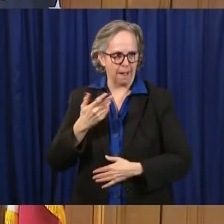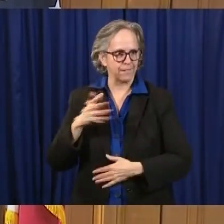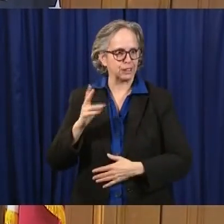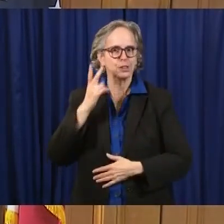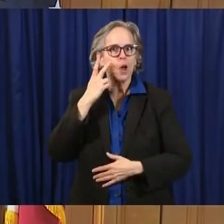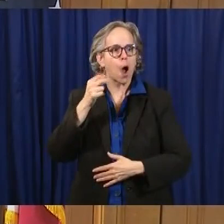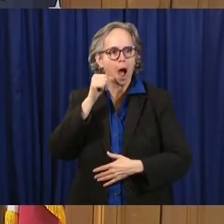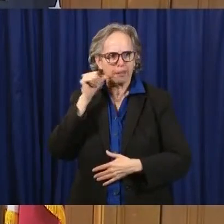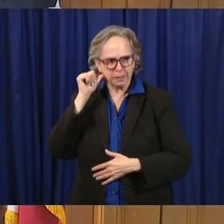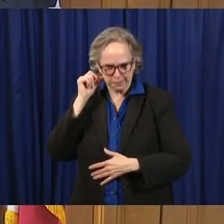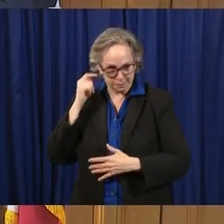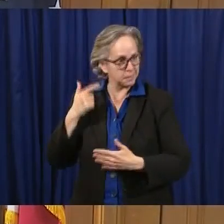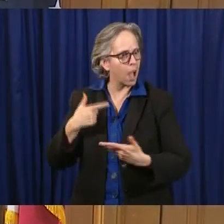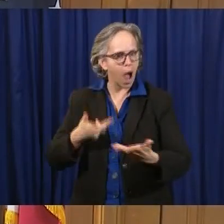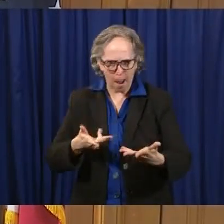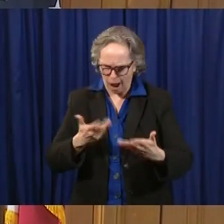done.